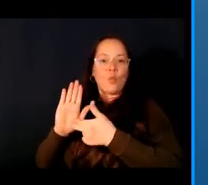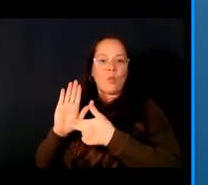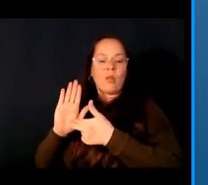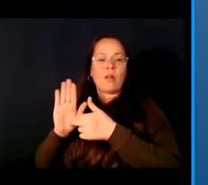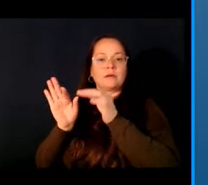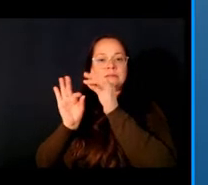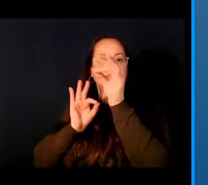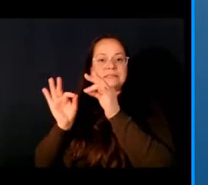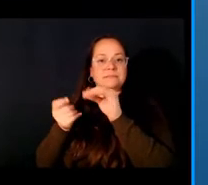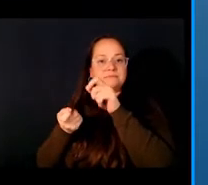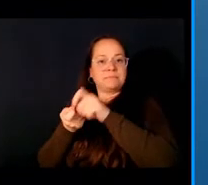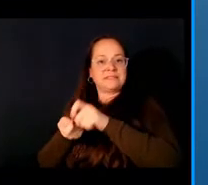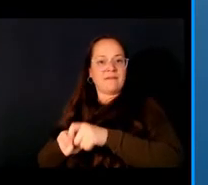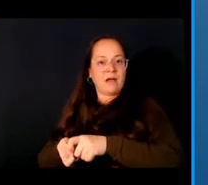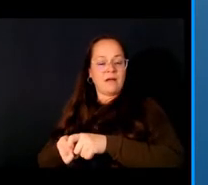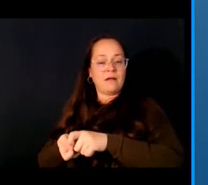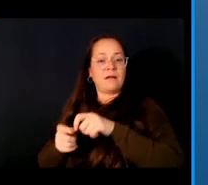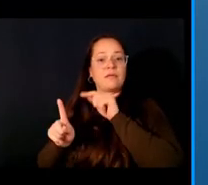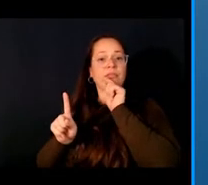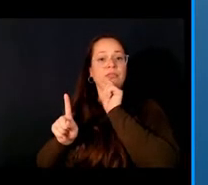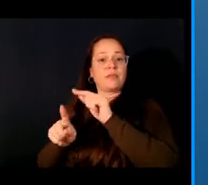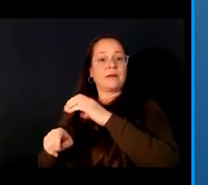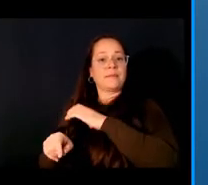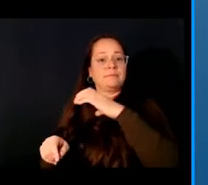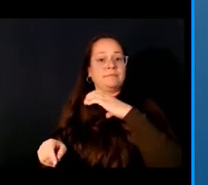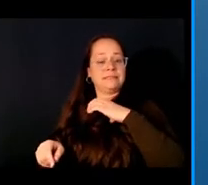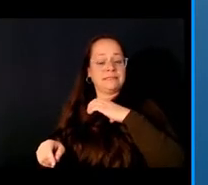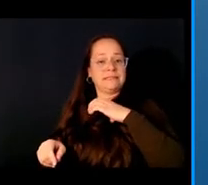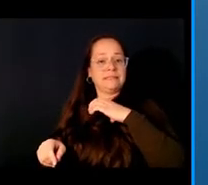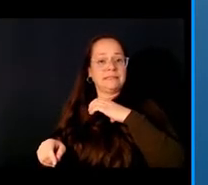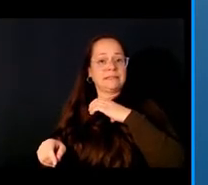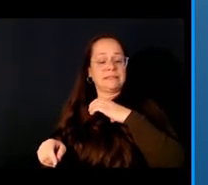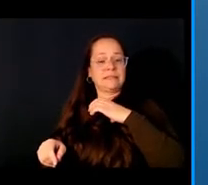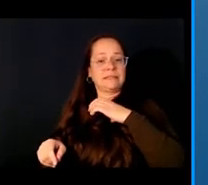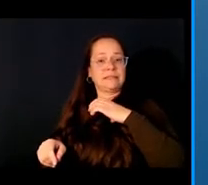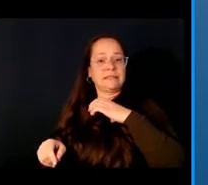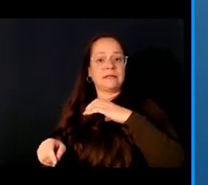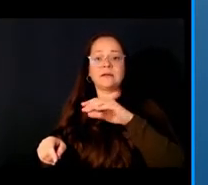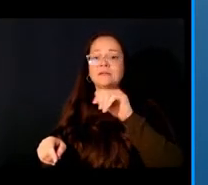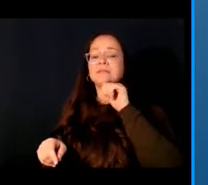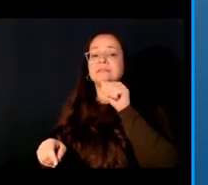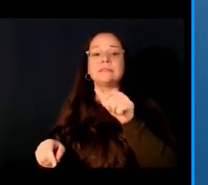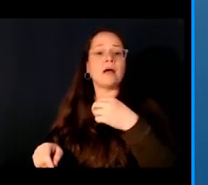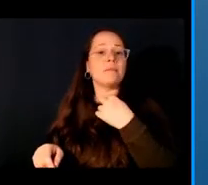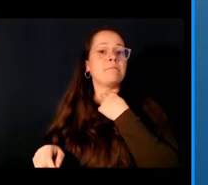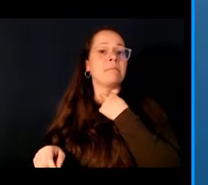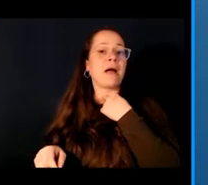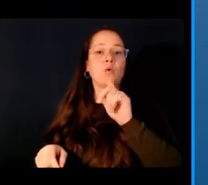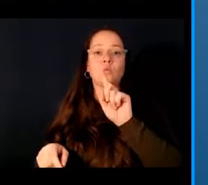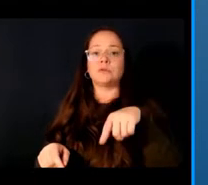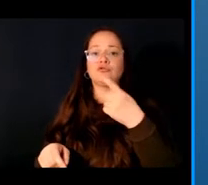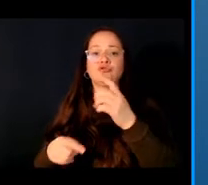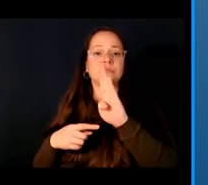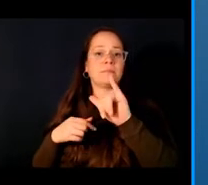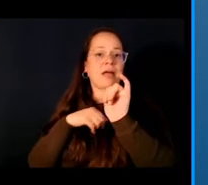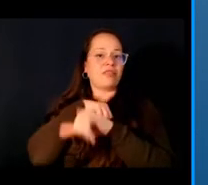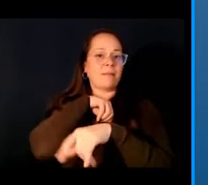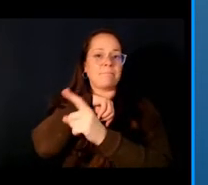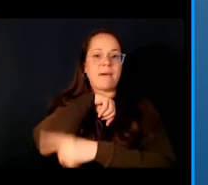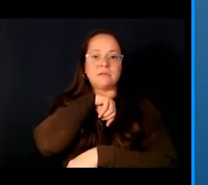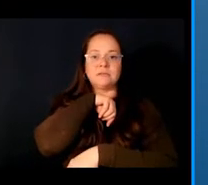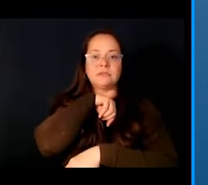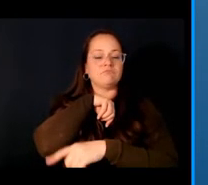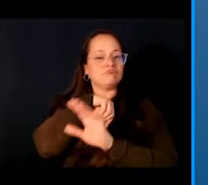that um the committee is um not bound just by those um penalties but the